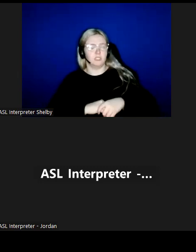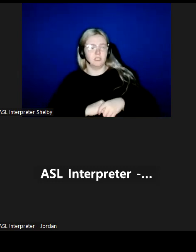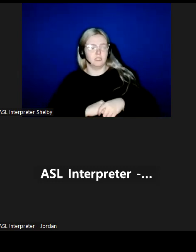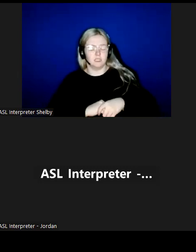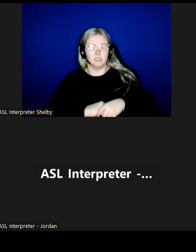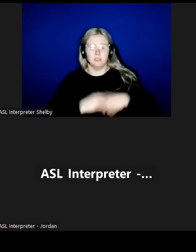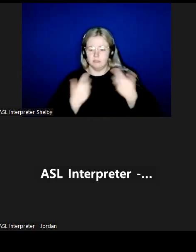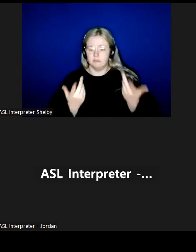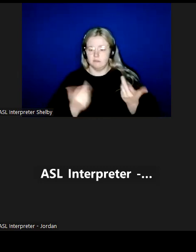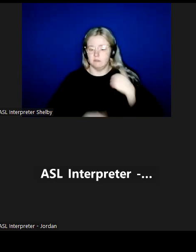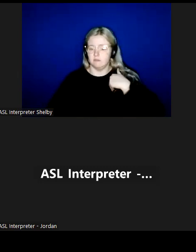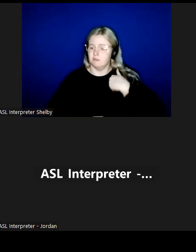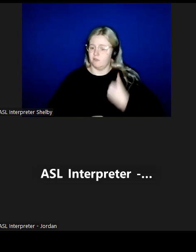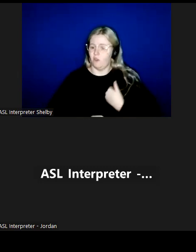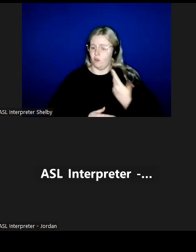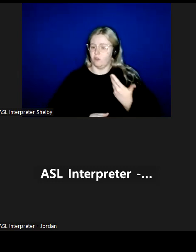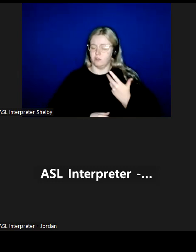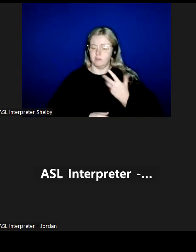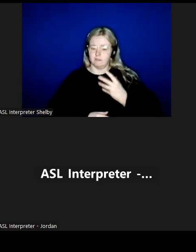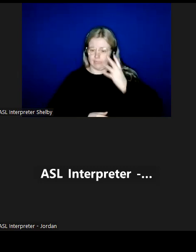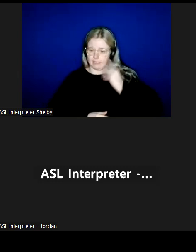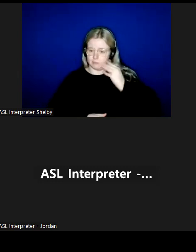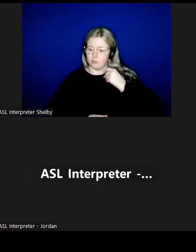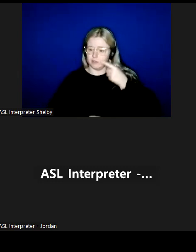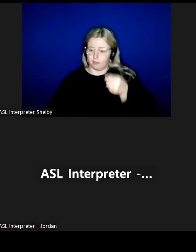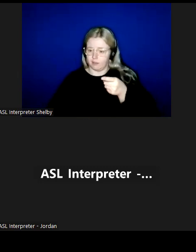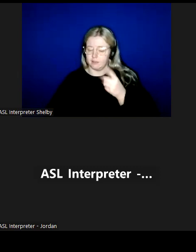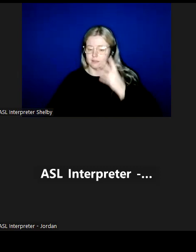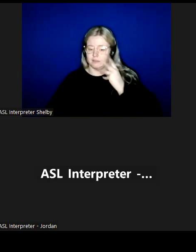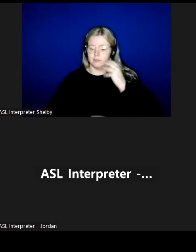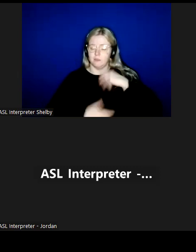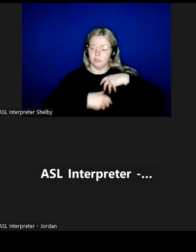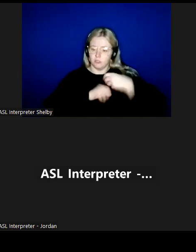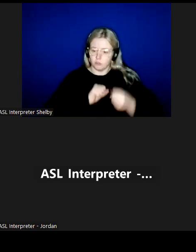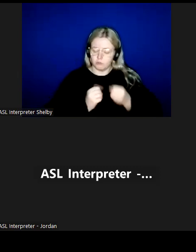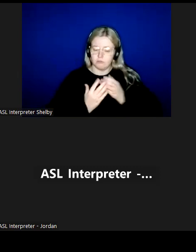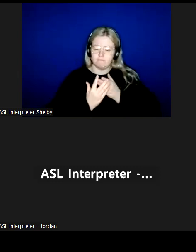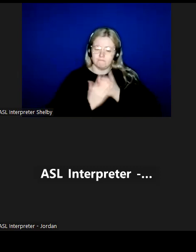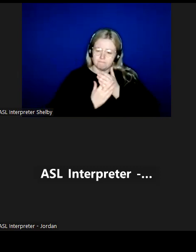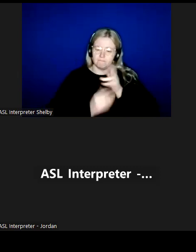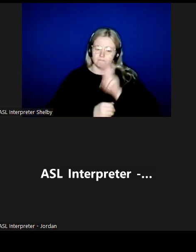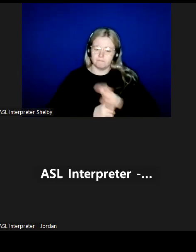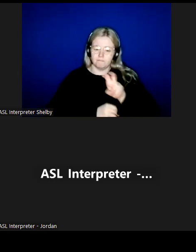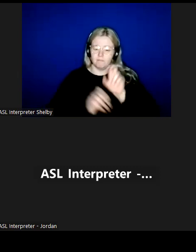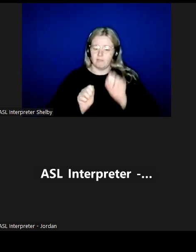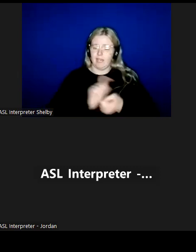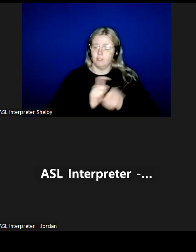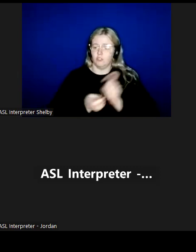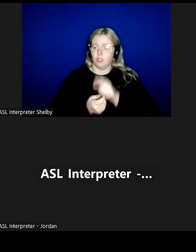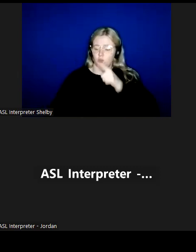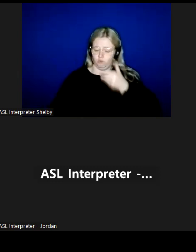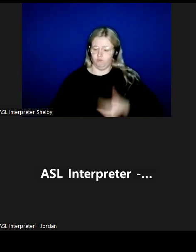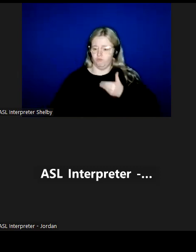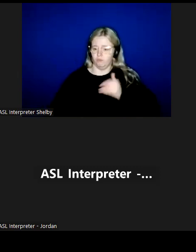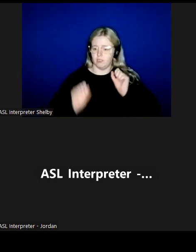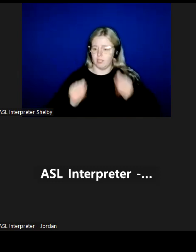because going through and moving through the grief journey can really change like who we are as people, and how we